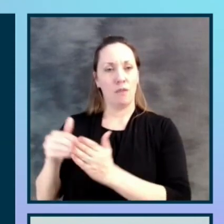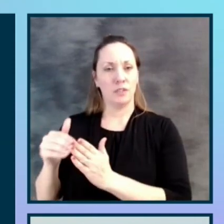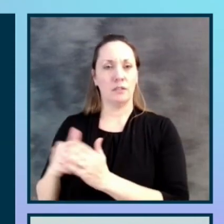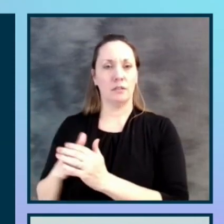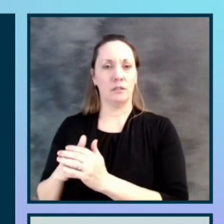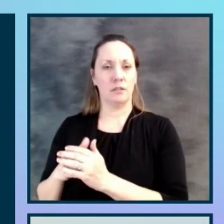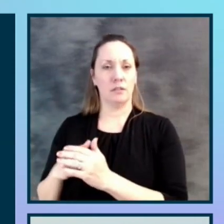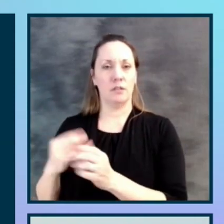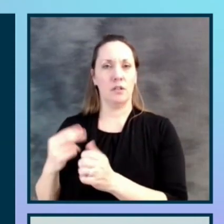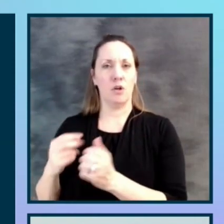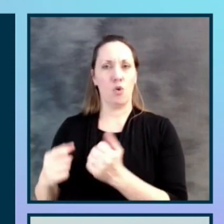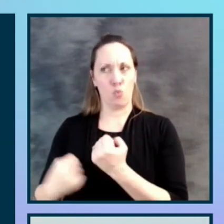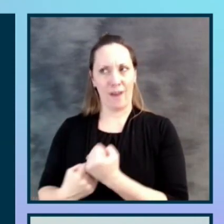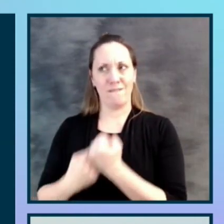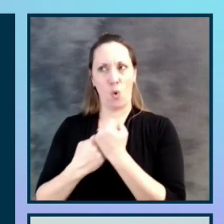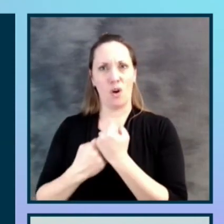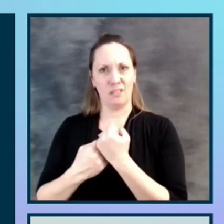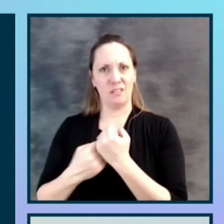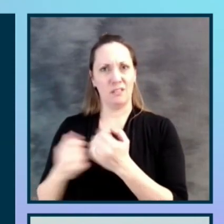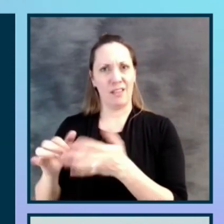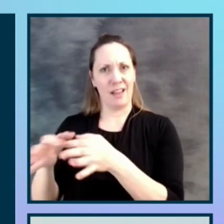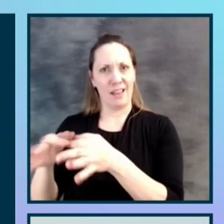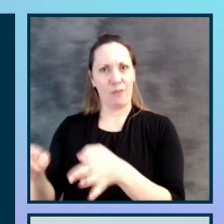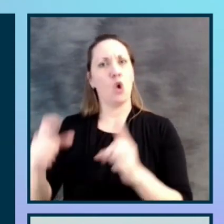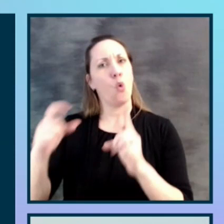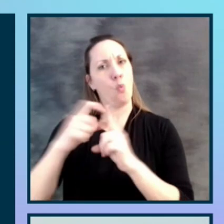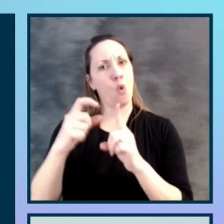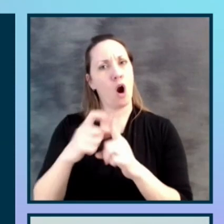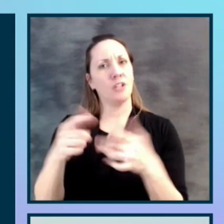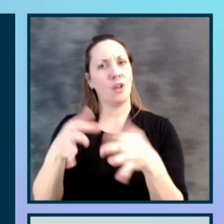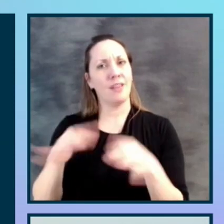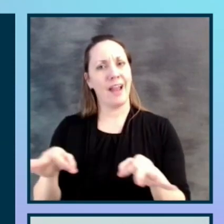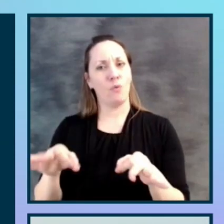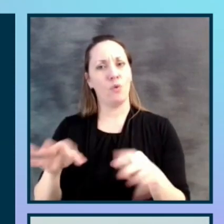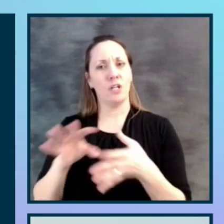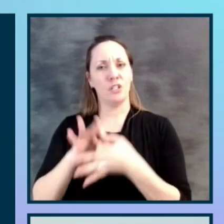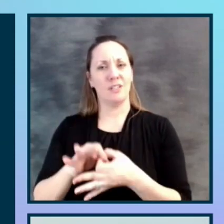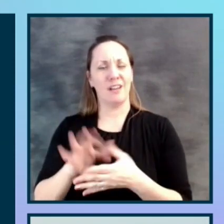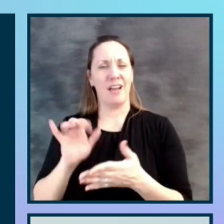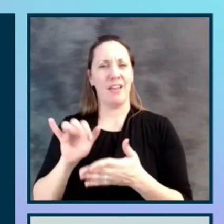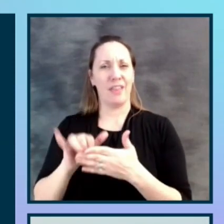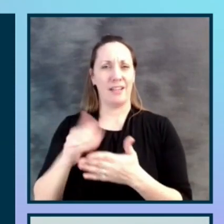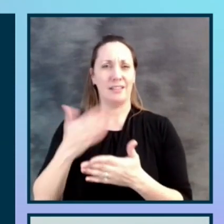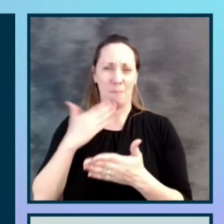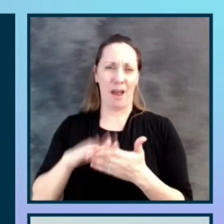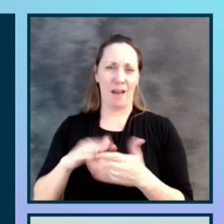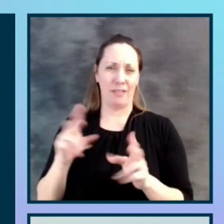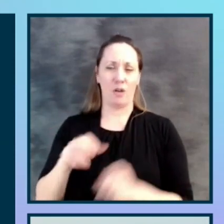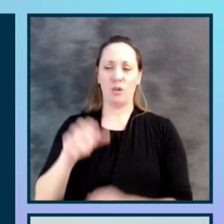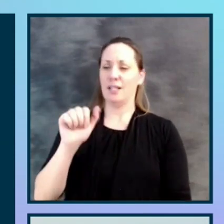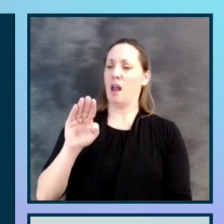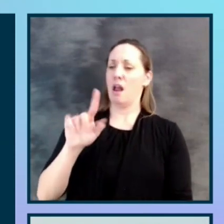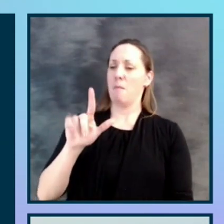language. Words or phrases that refer to disability as a bad thing are considered ableistic